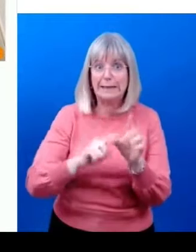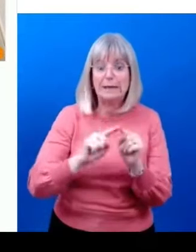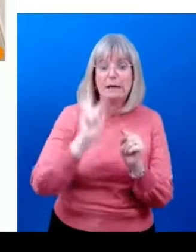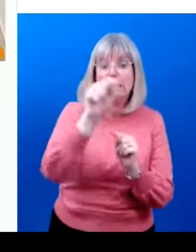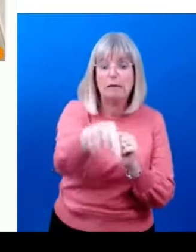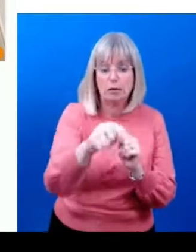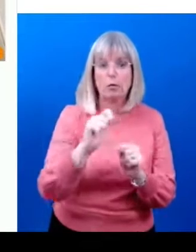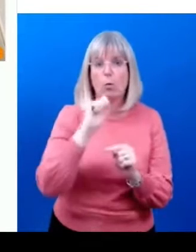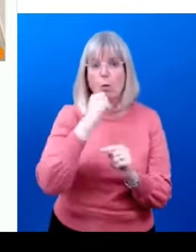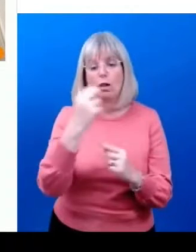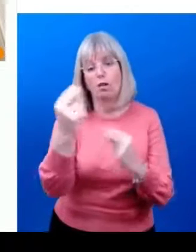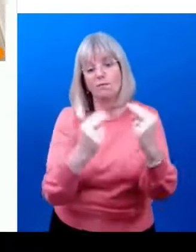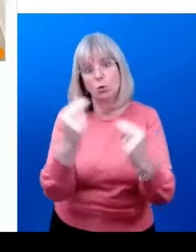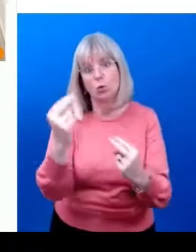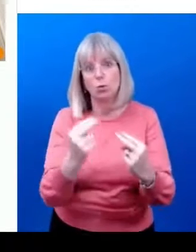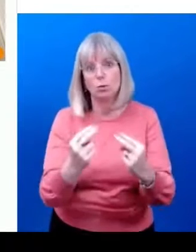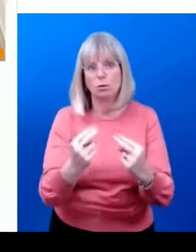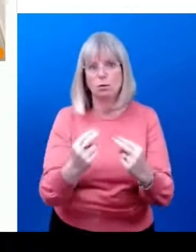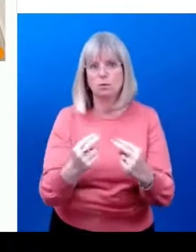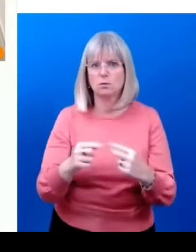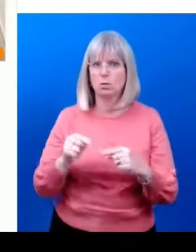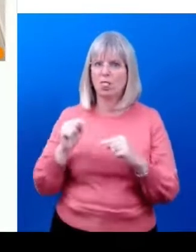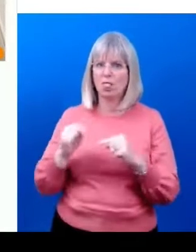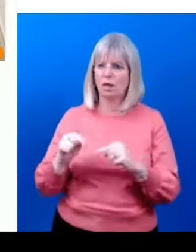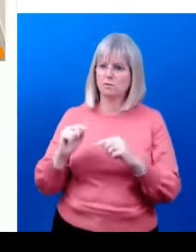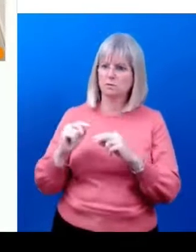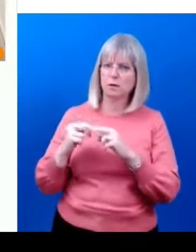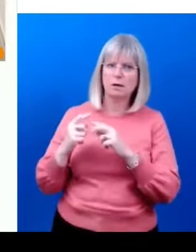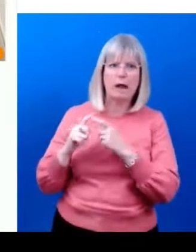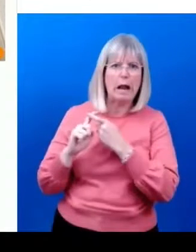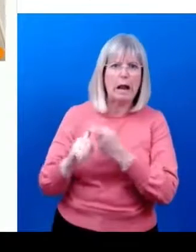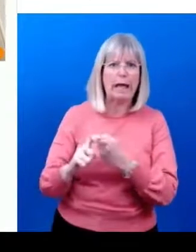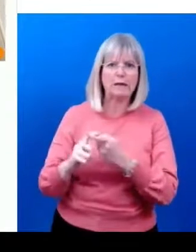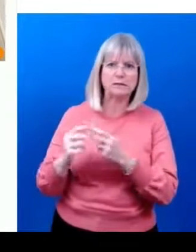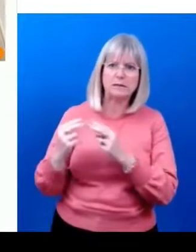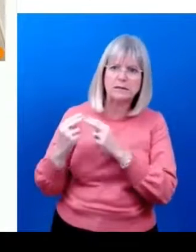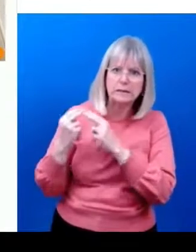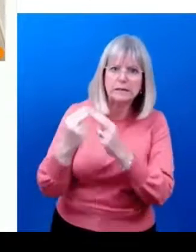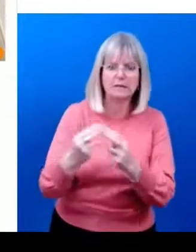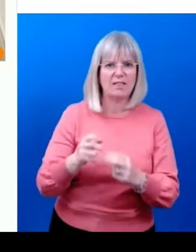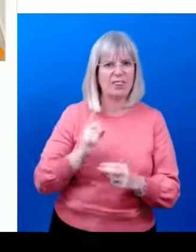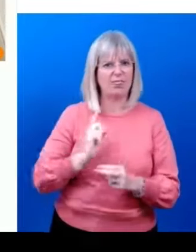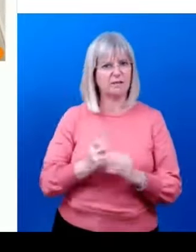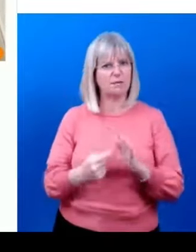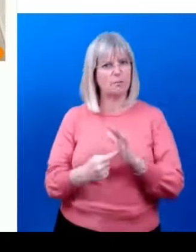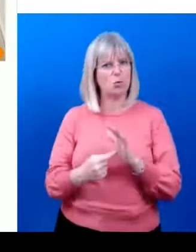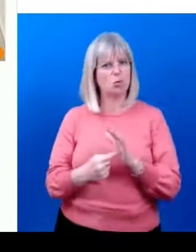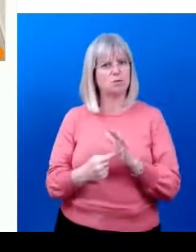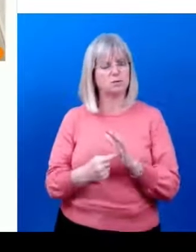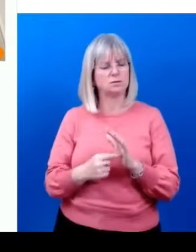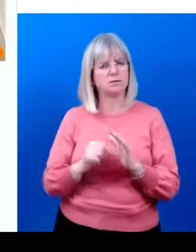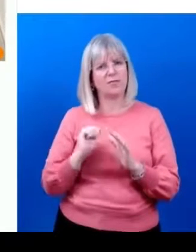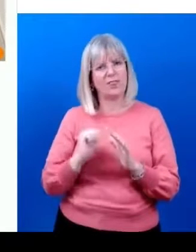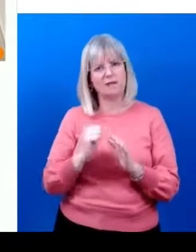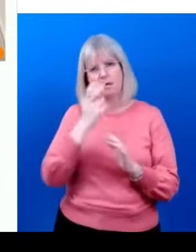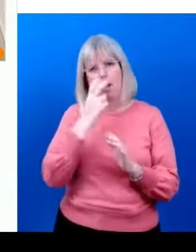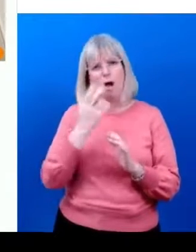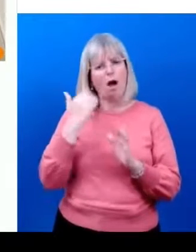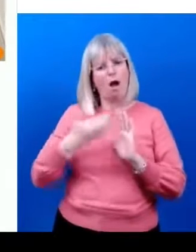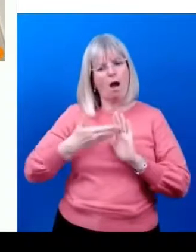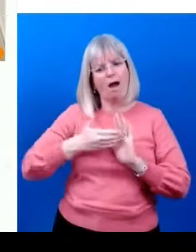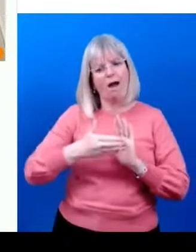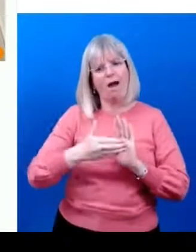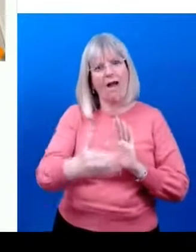legacy, and that thing is also something important. It's it's important that archive is accessible. Yeah, that's a good point.